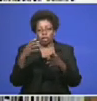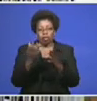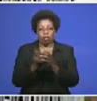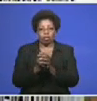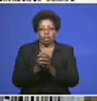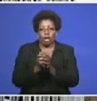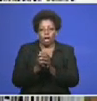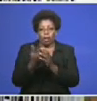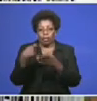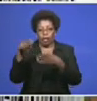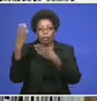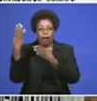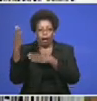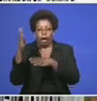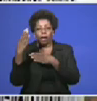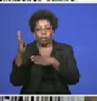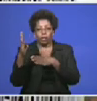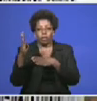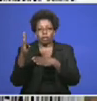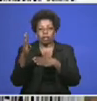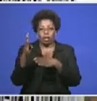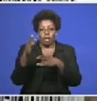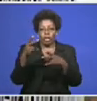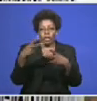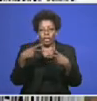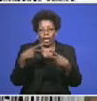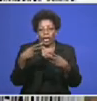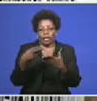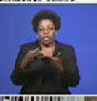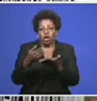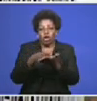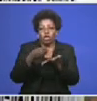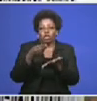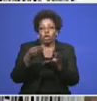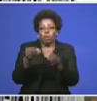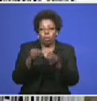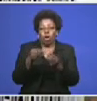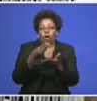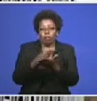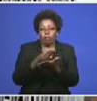the Bahamas can definitely earn more royalties, but it will not make everybody a billionaire.